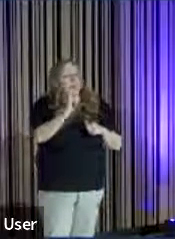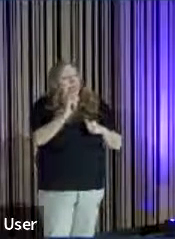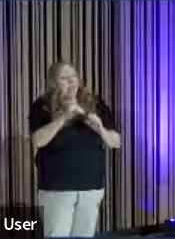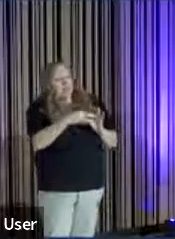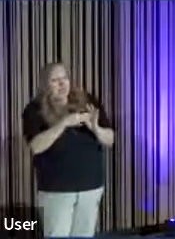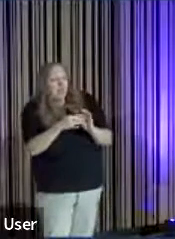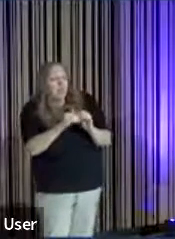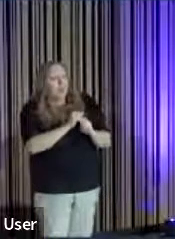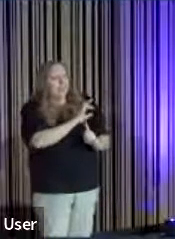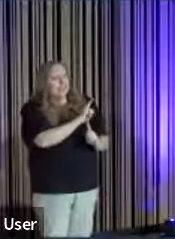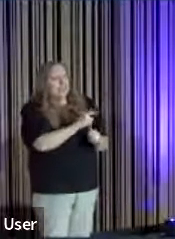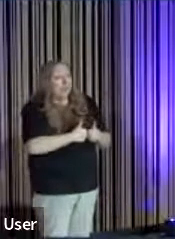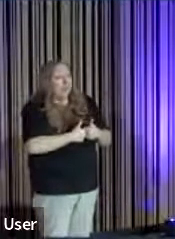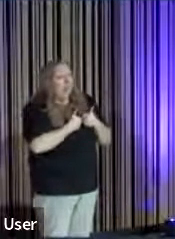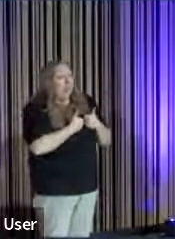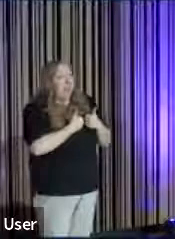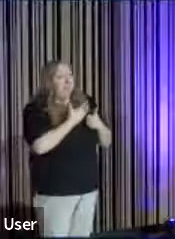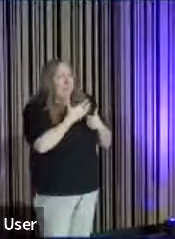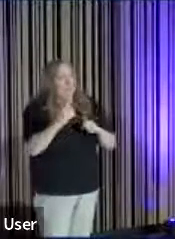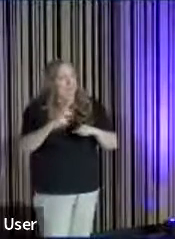and viruses.